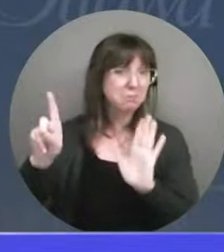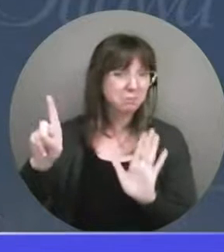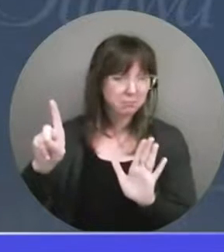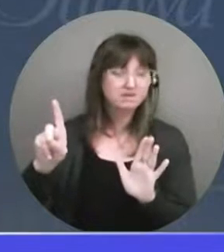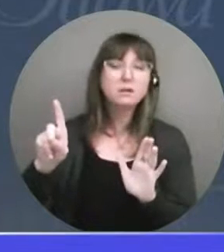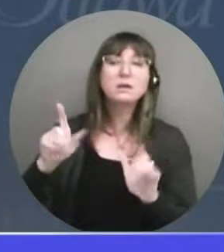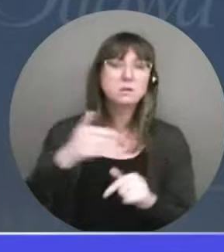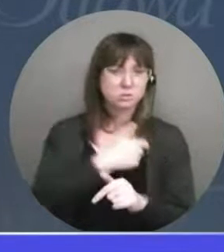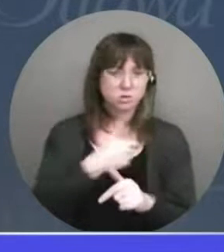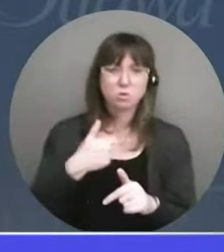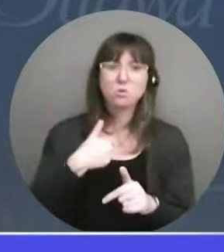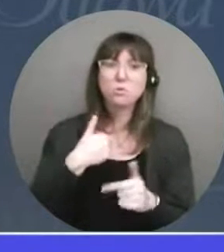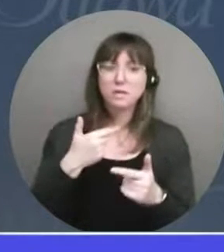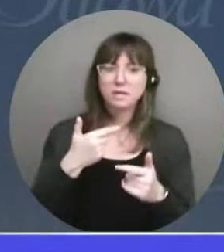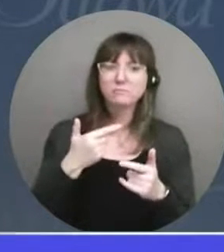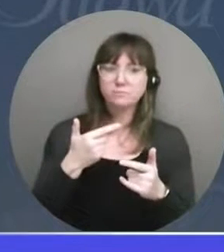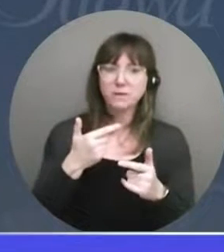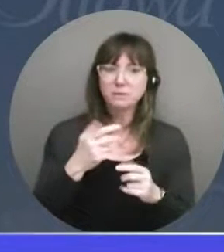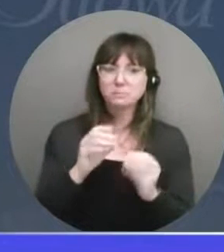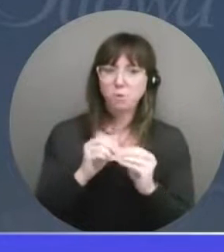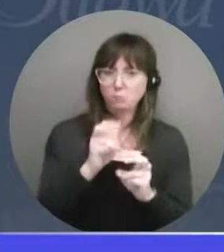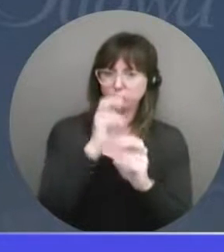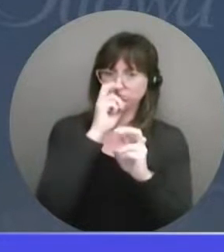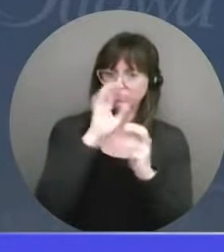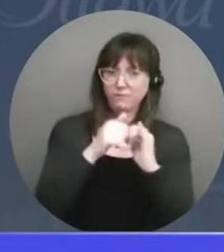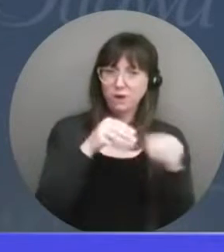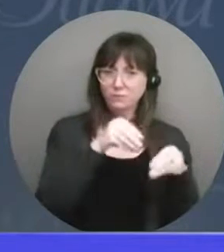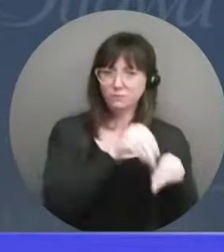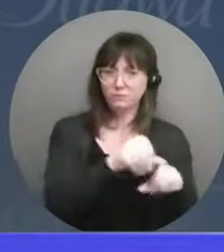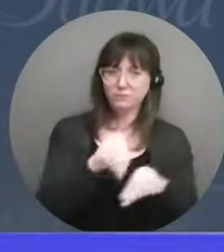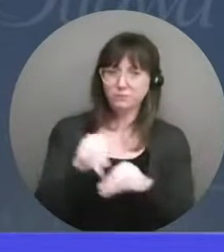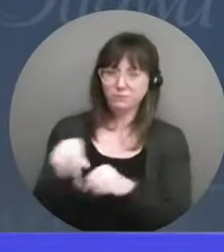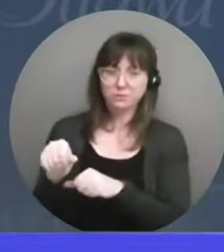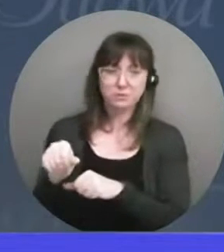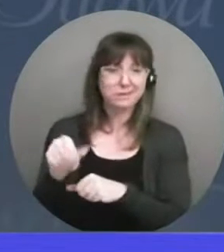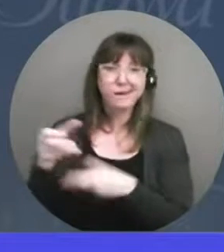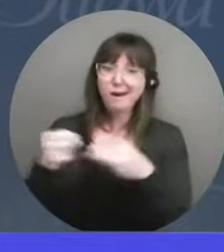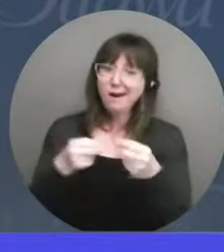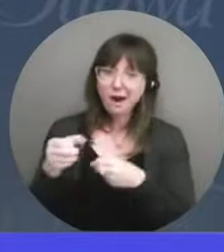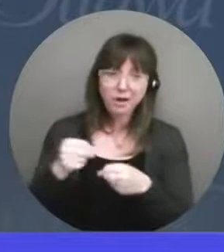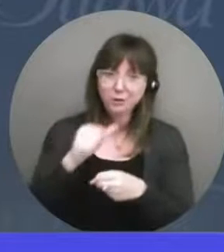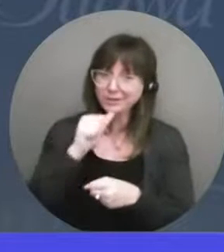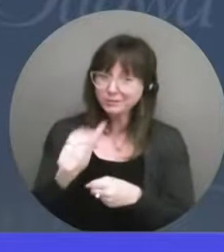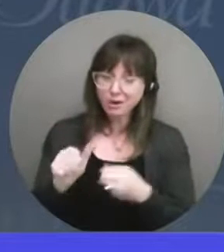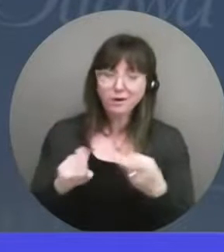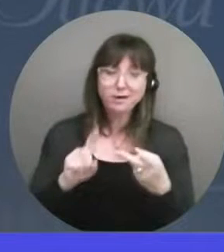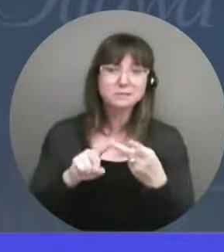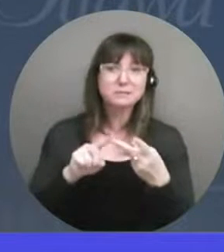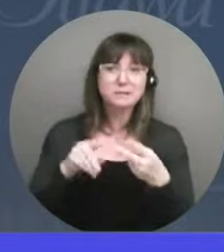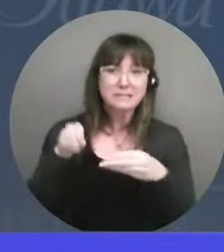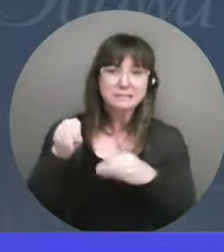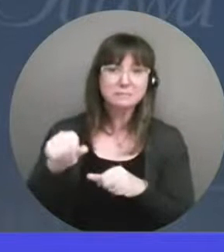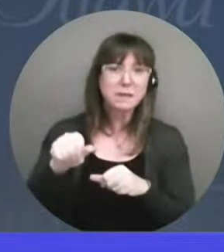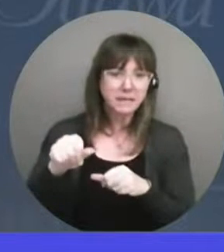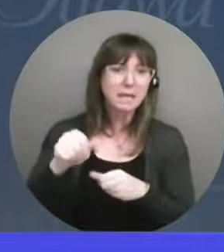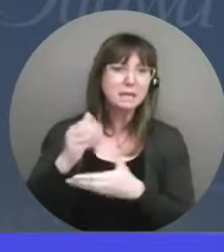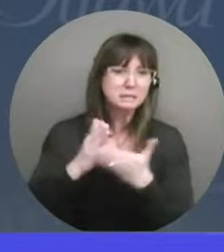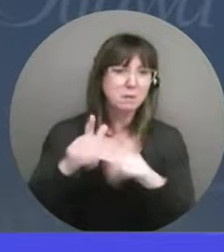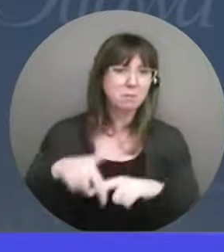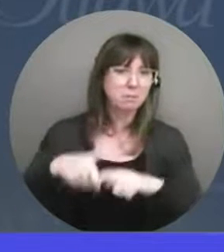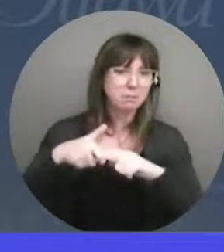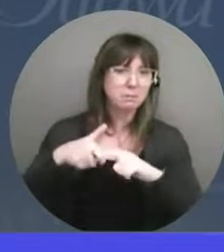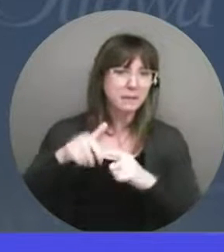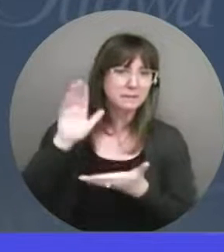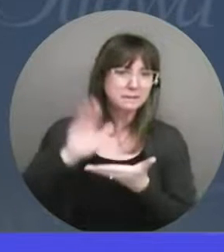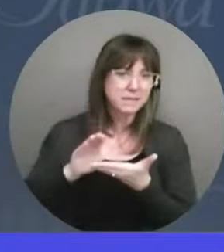been tightening our belt in terms of a discretionary hiring freeze and discretionary spending freeze. So that number has gone